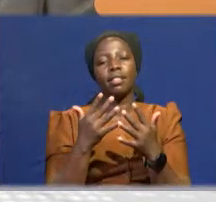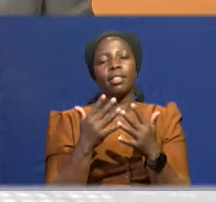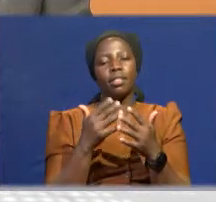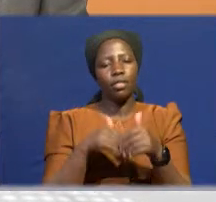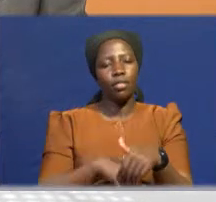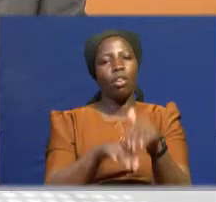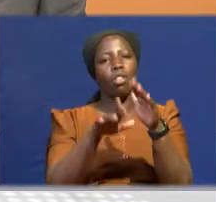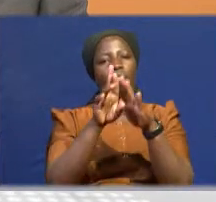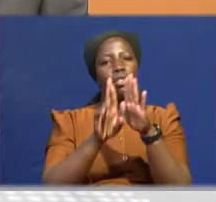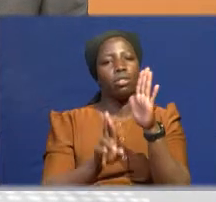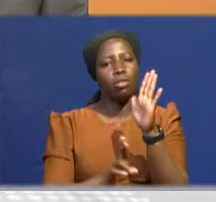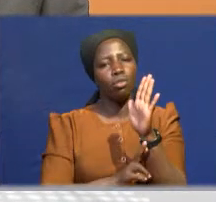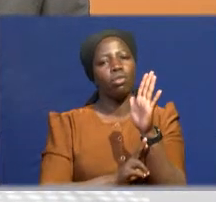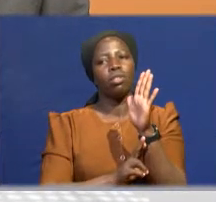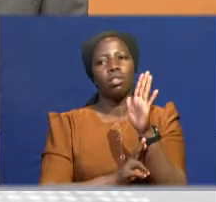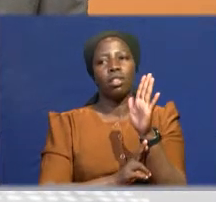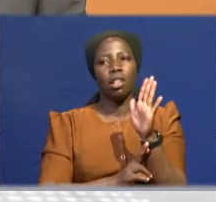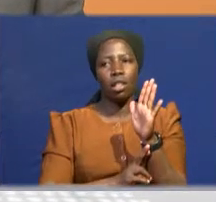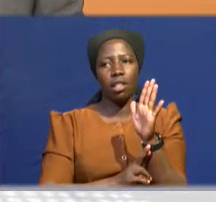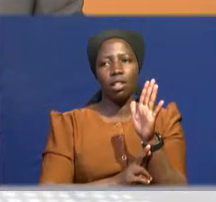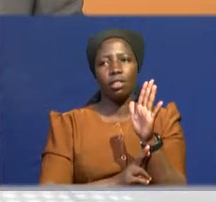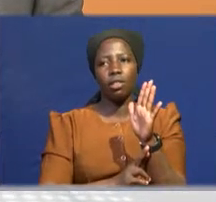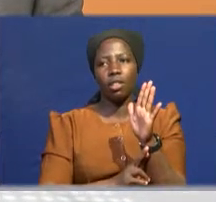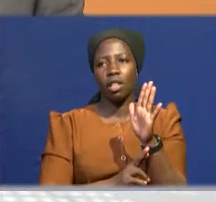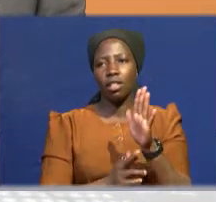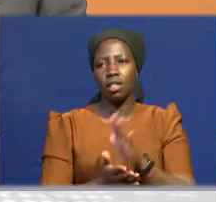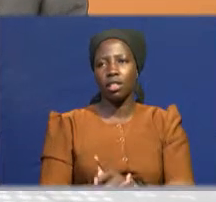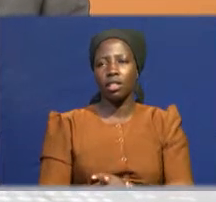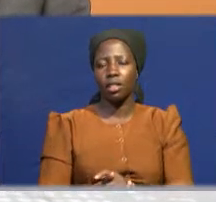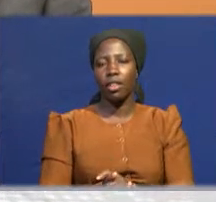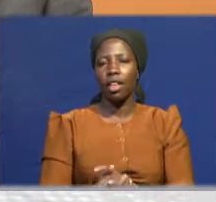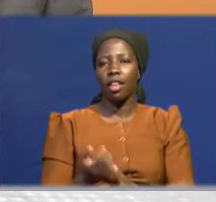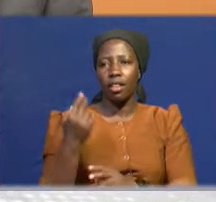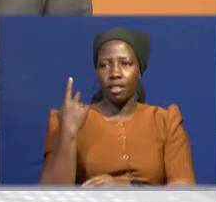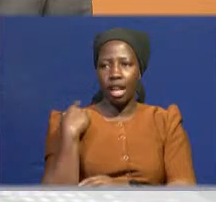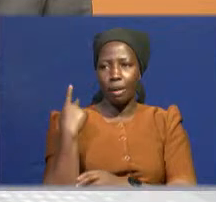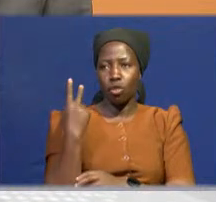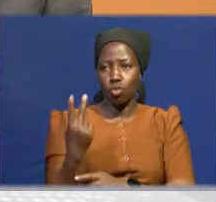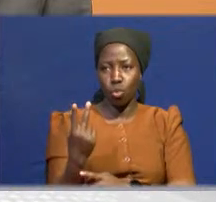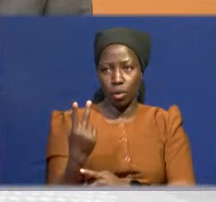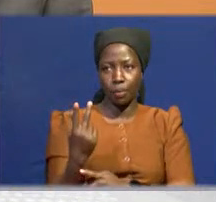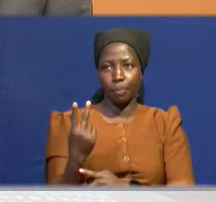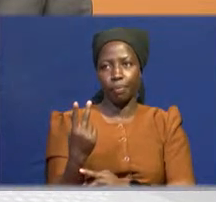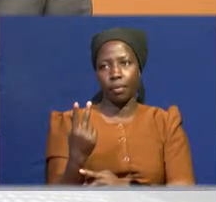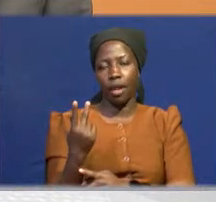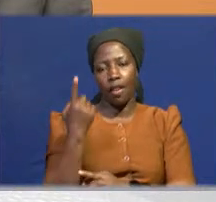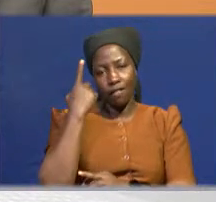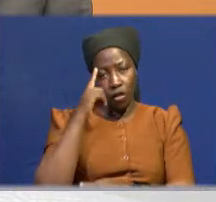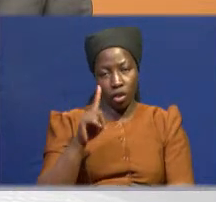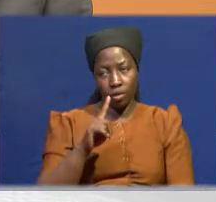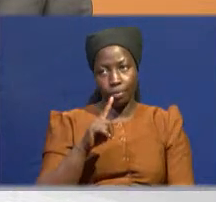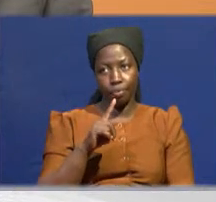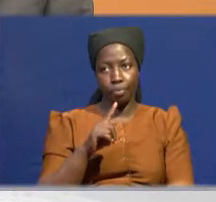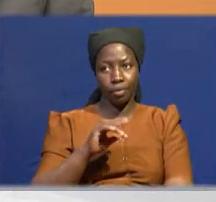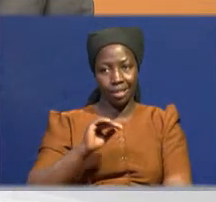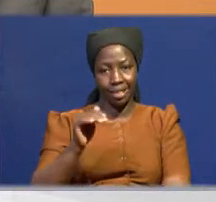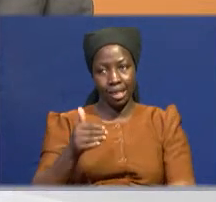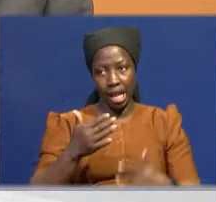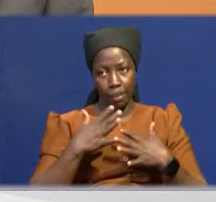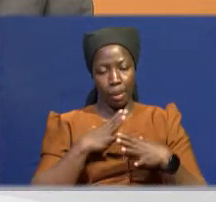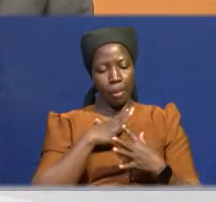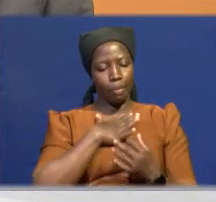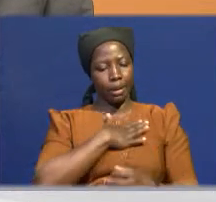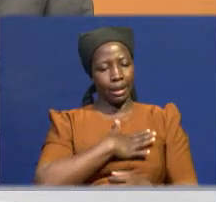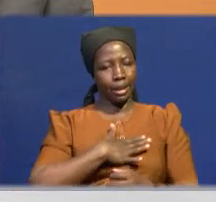the regulations of the road. Number two, for safety matters, please,